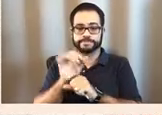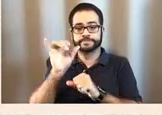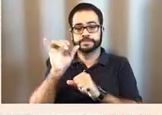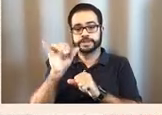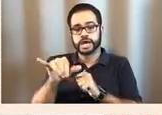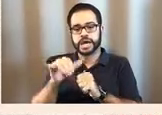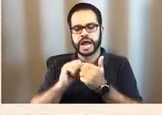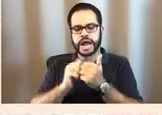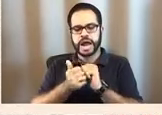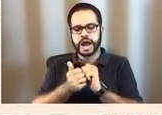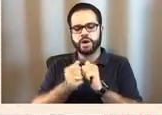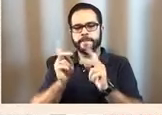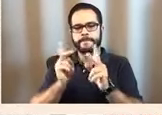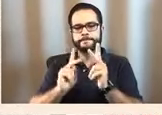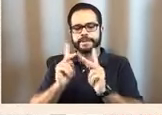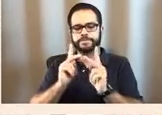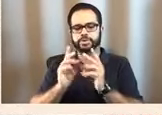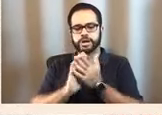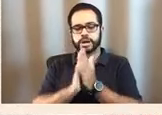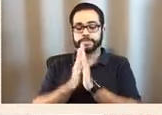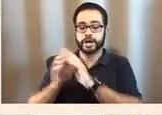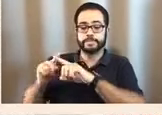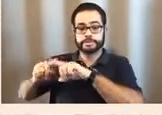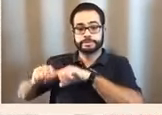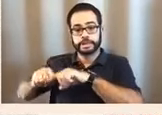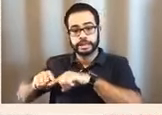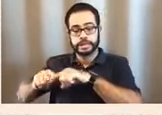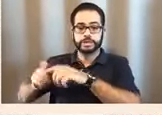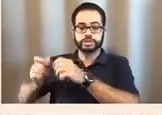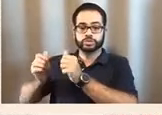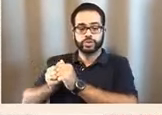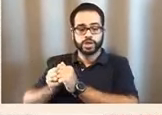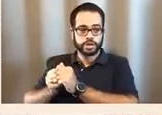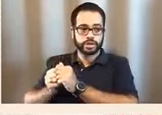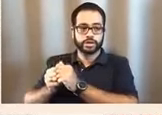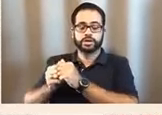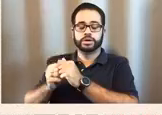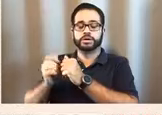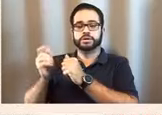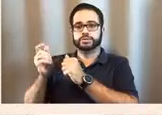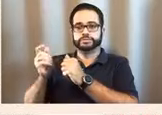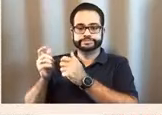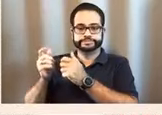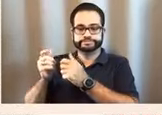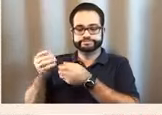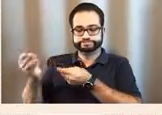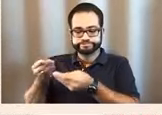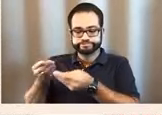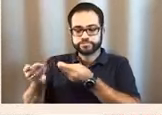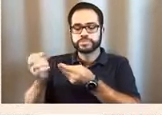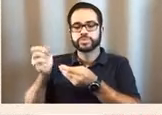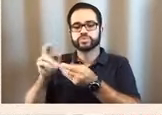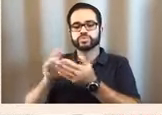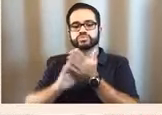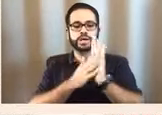from dependence on a delivery system to independence via competitive integrated employment.